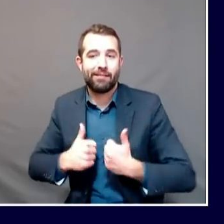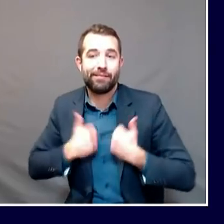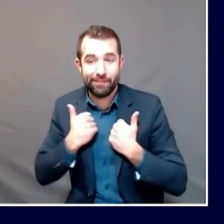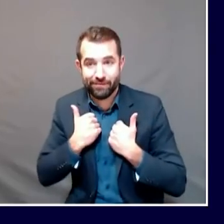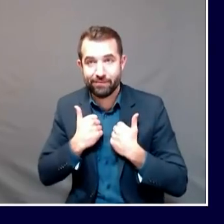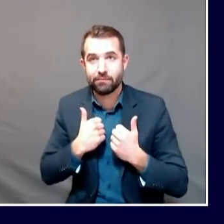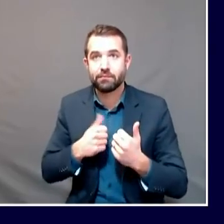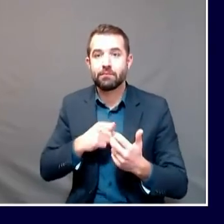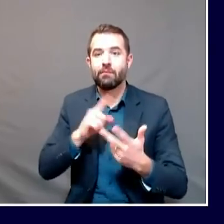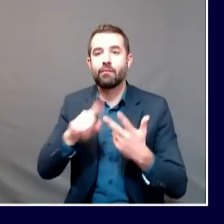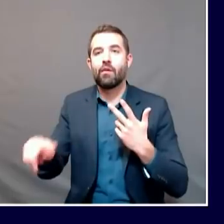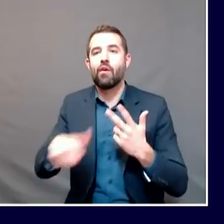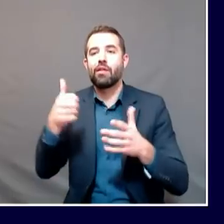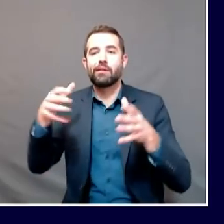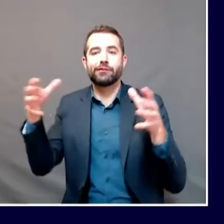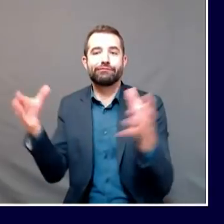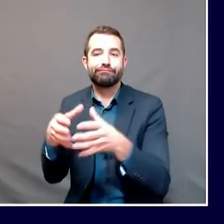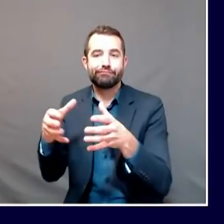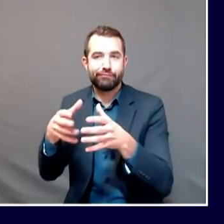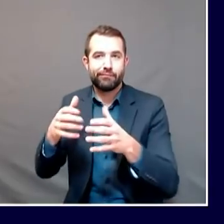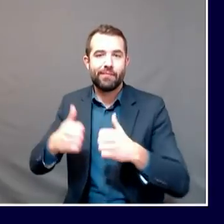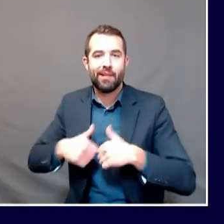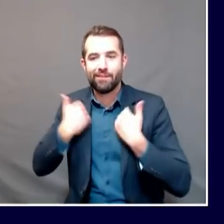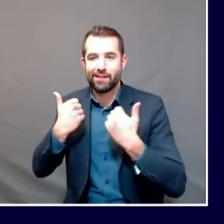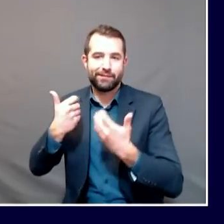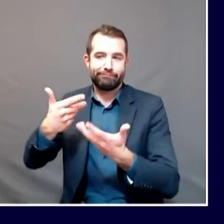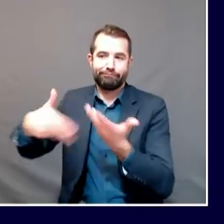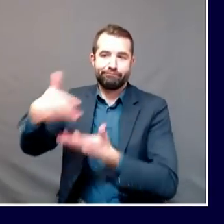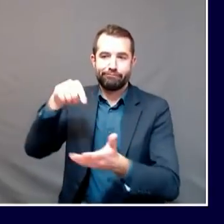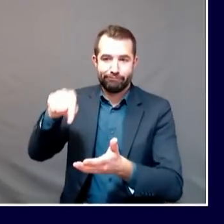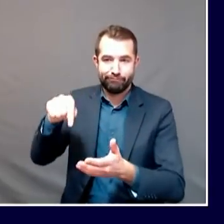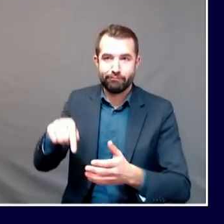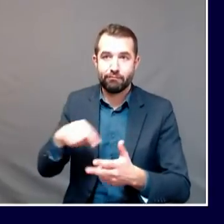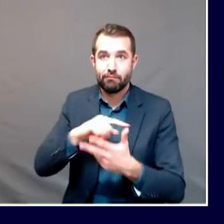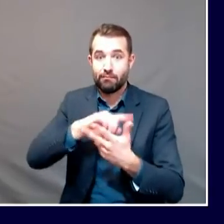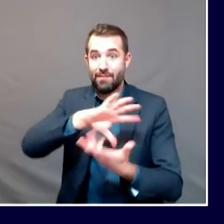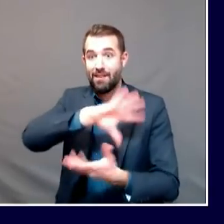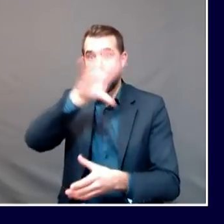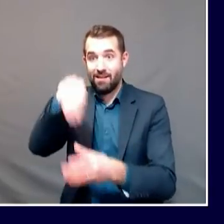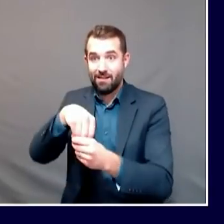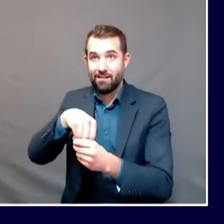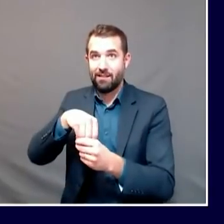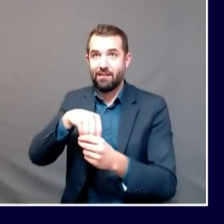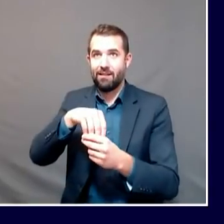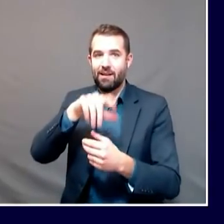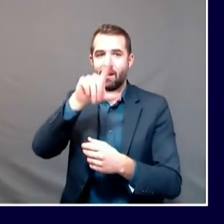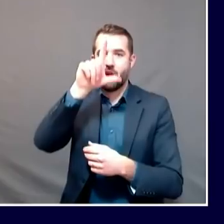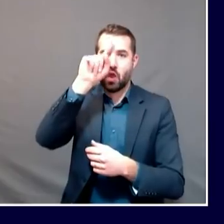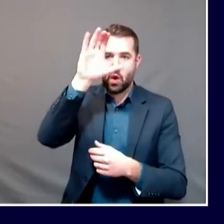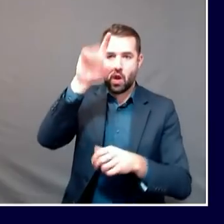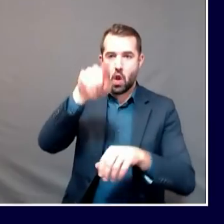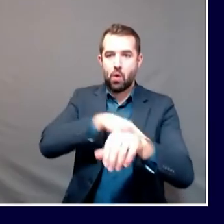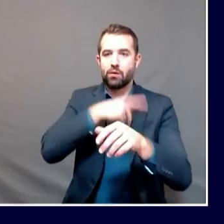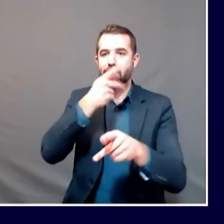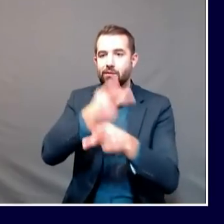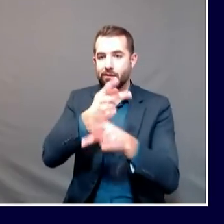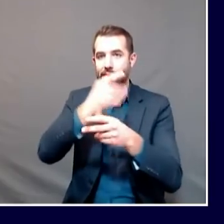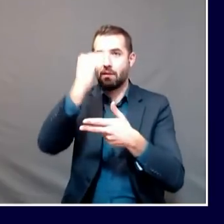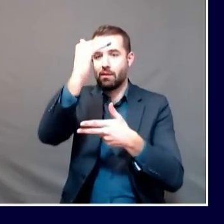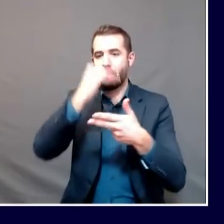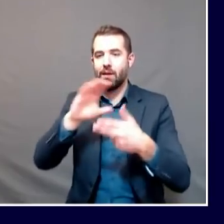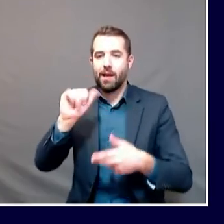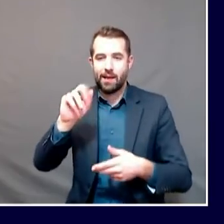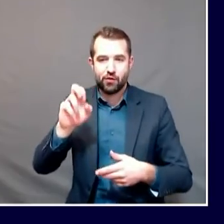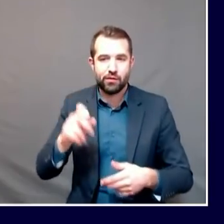settings. Well, all of that is known under the umbrella as long-term care. And the, I think, more colloquial term